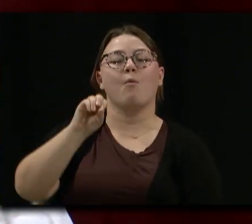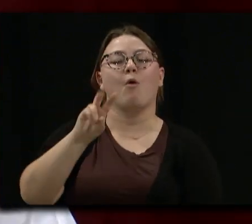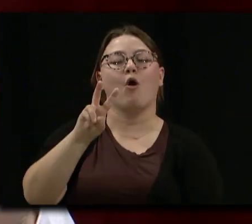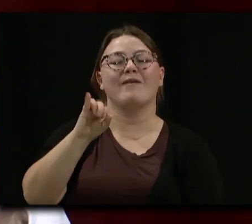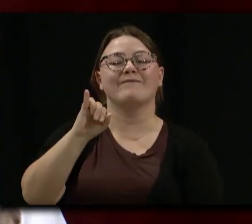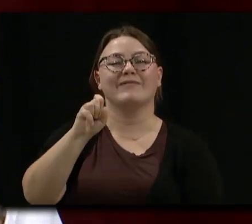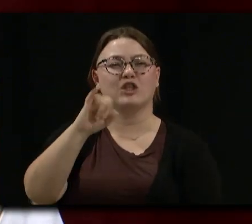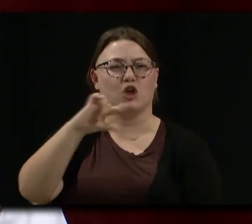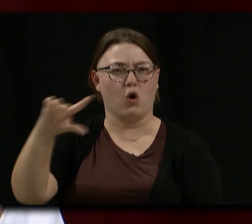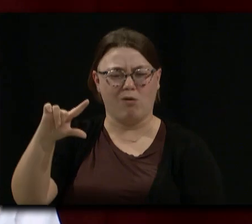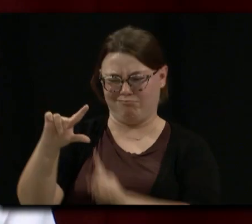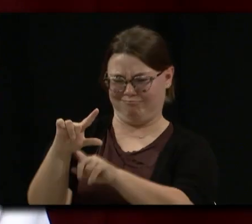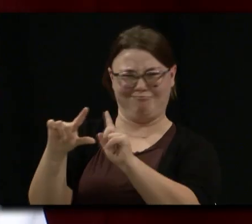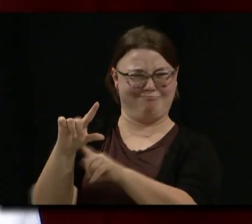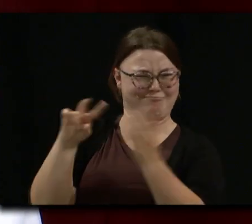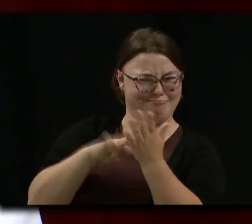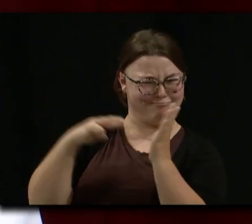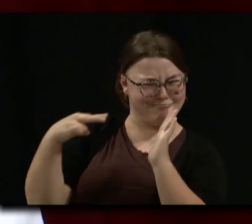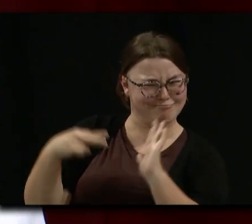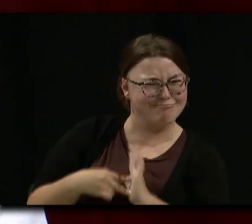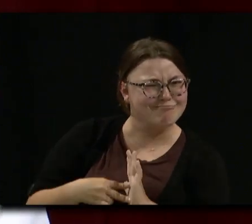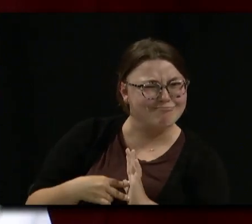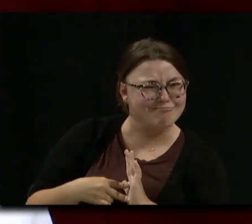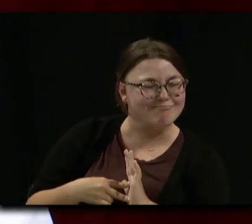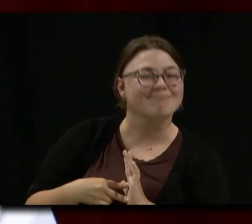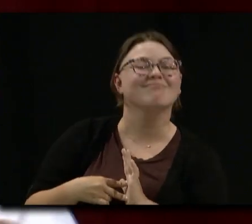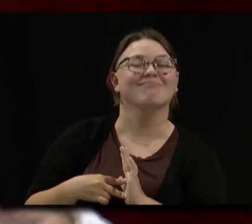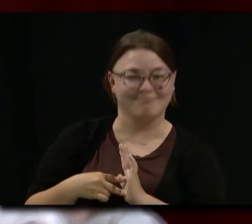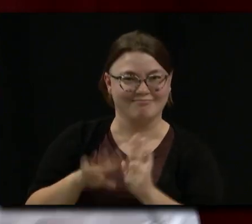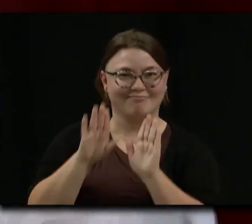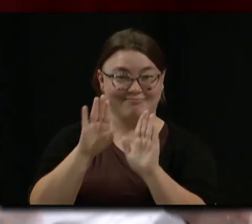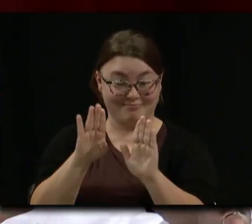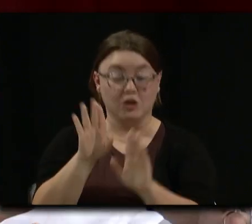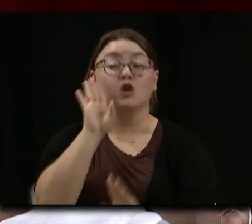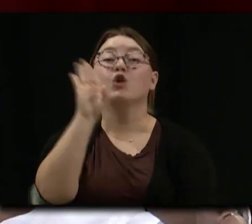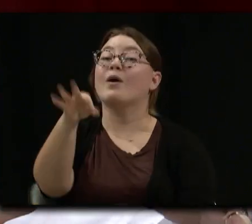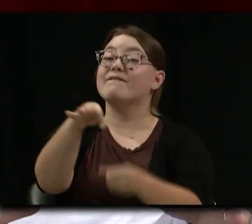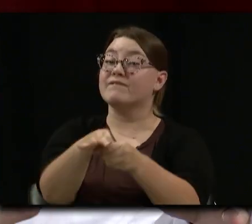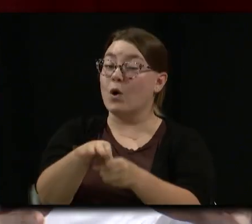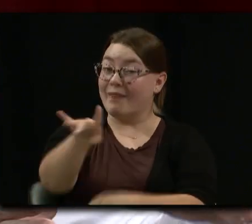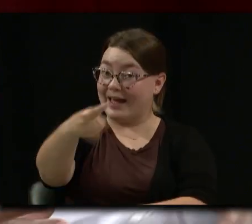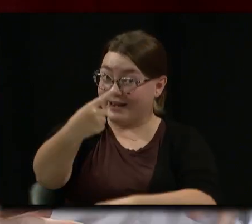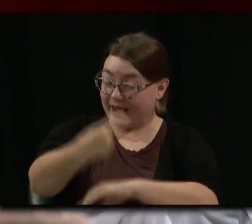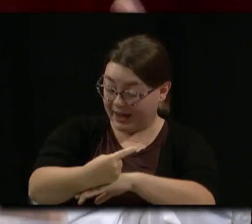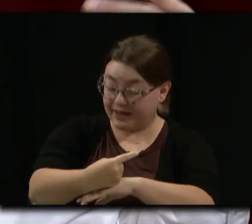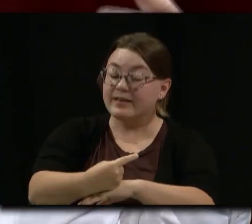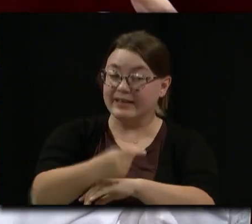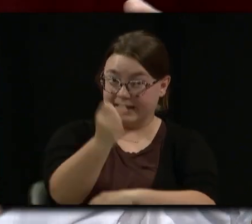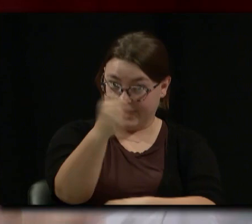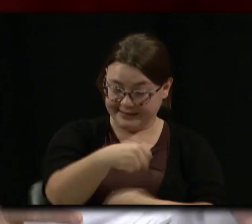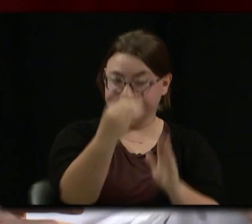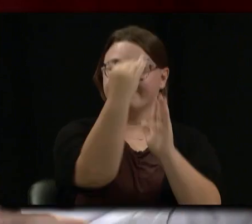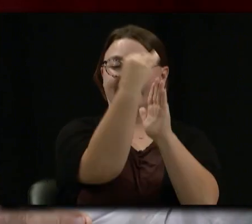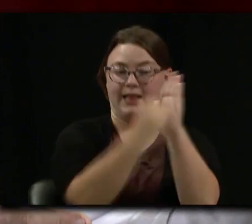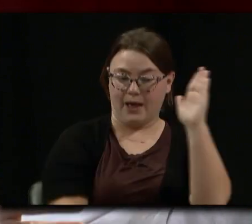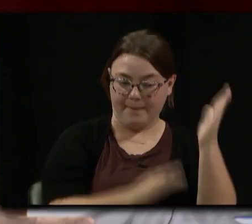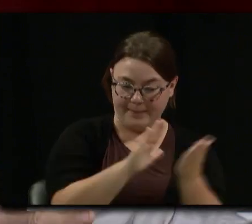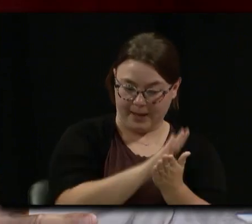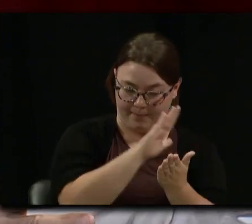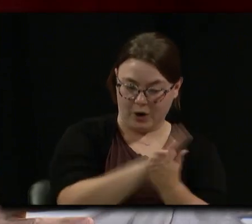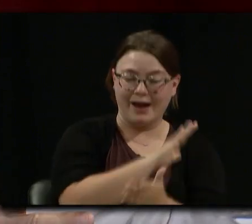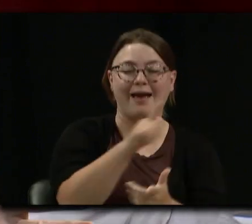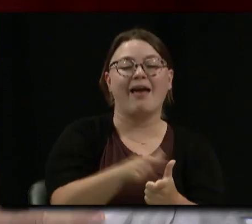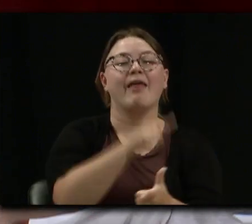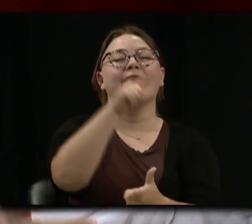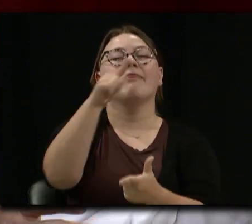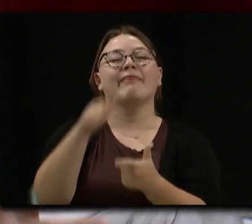think, oh, what does that mean? Provisional simply means that we're going to have you vote, and then we're going to confirm